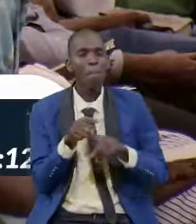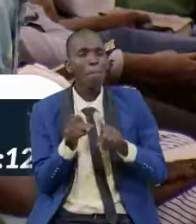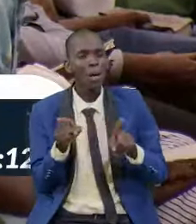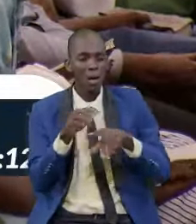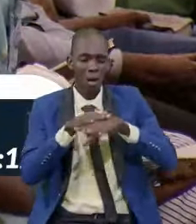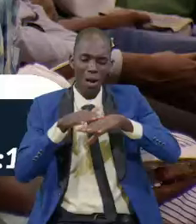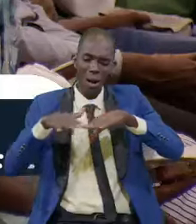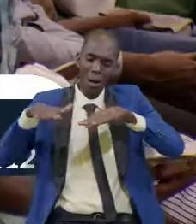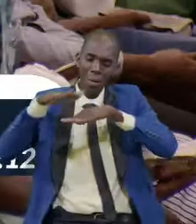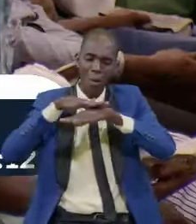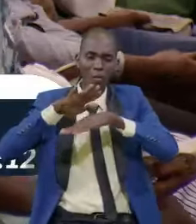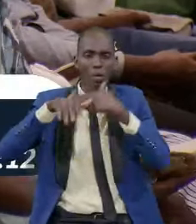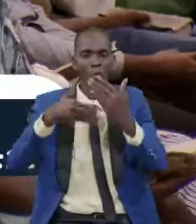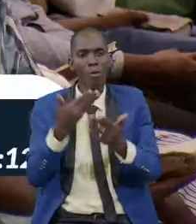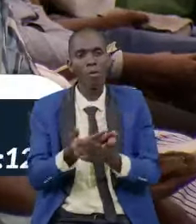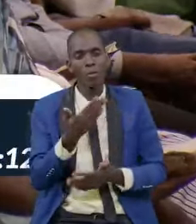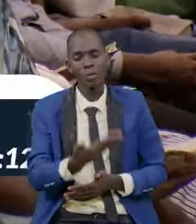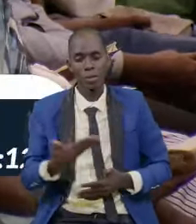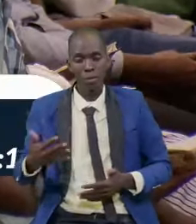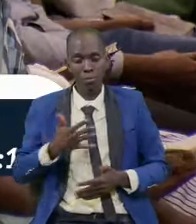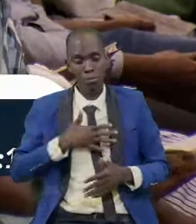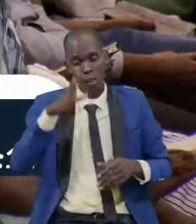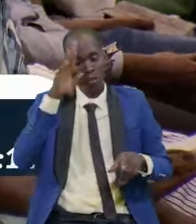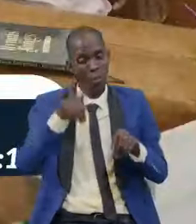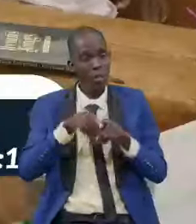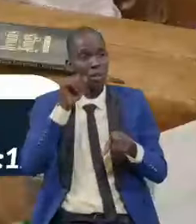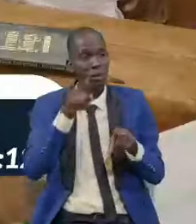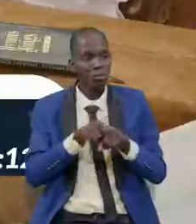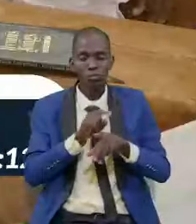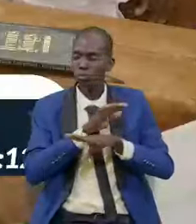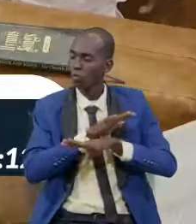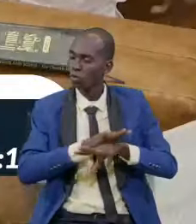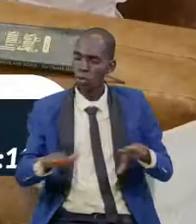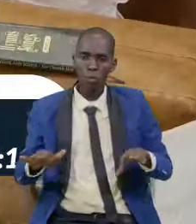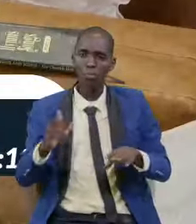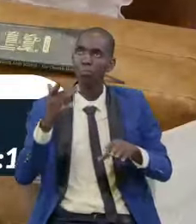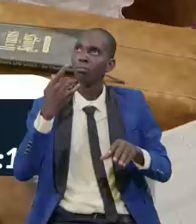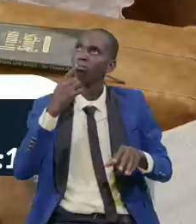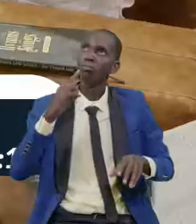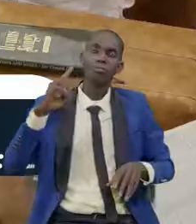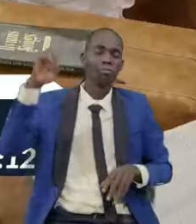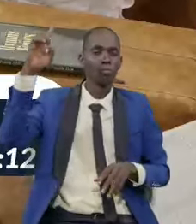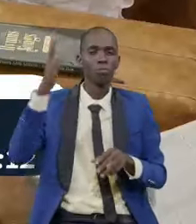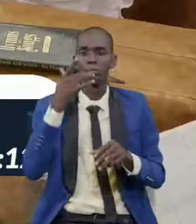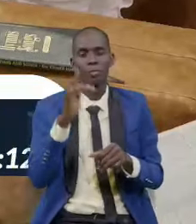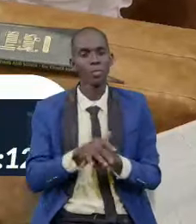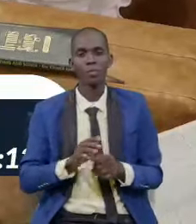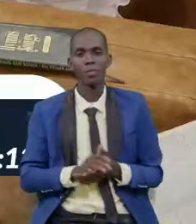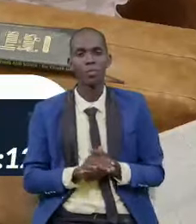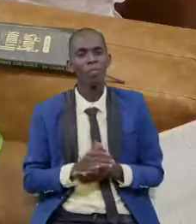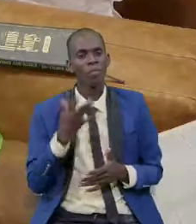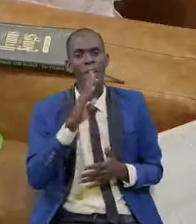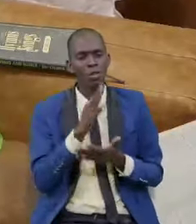above all things, my brethren, swear not at all. There are